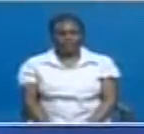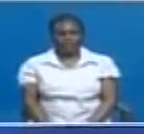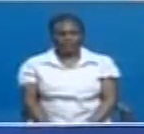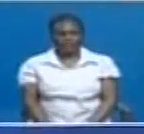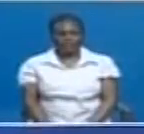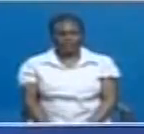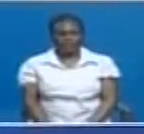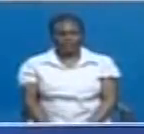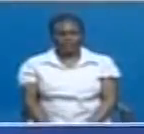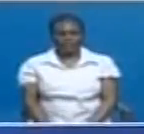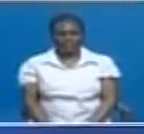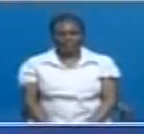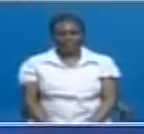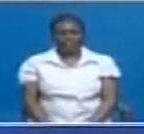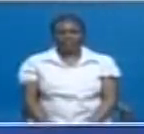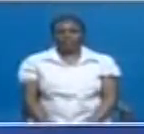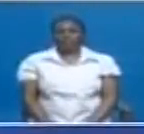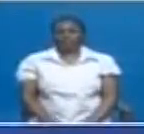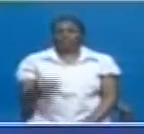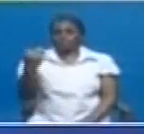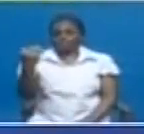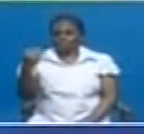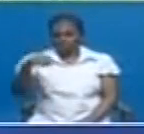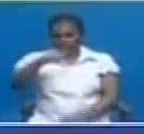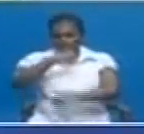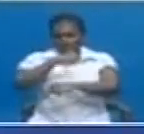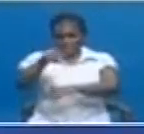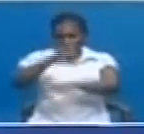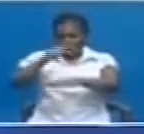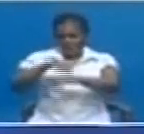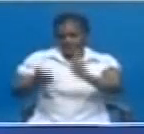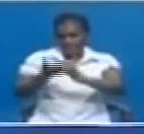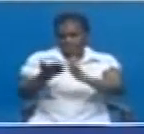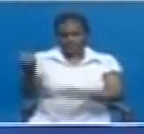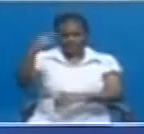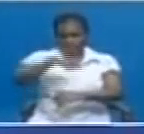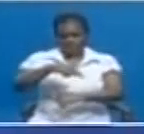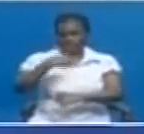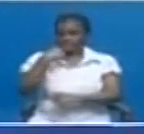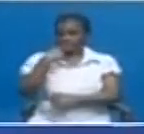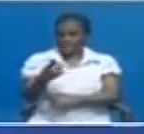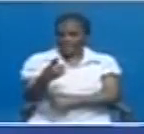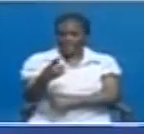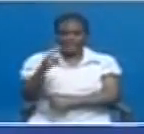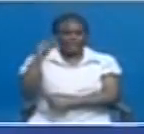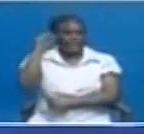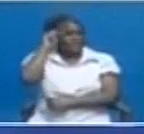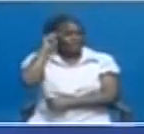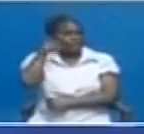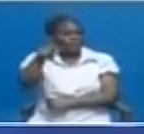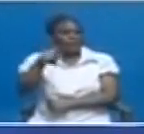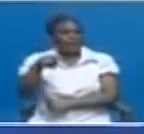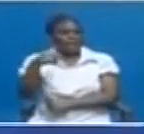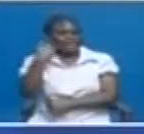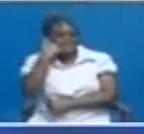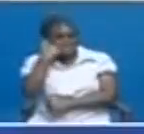When the school's administration summoned her urgently to school, she did not know what awaited her. All she had been told was that her nephew was unwell following an accident